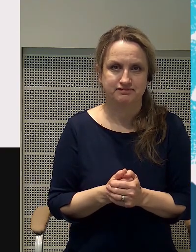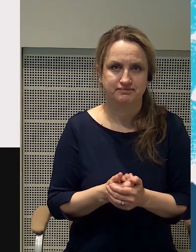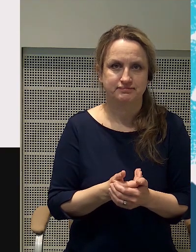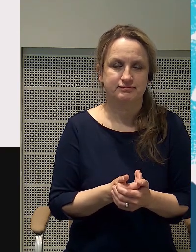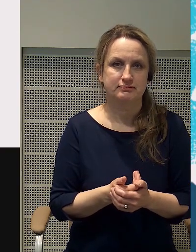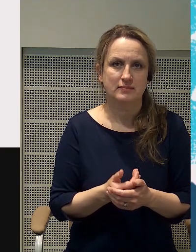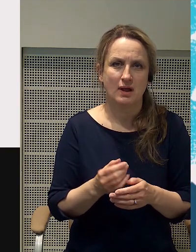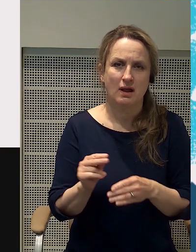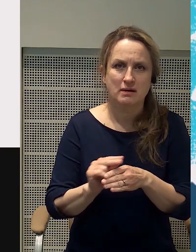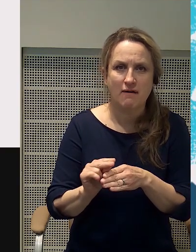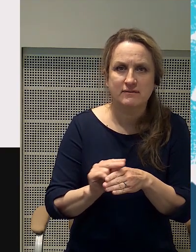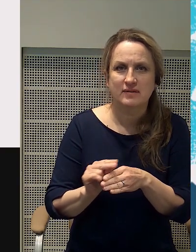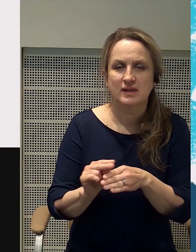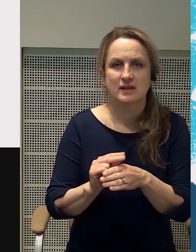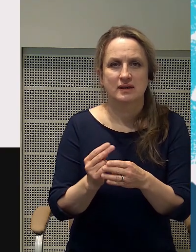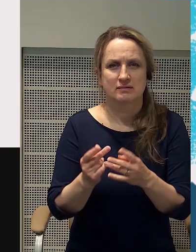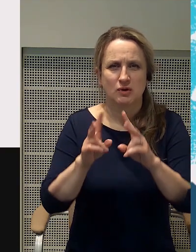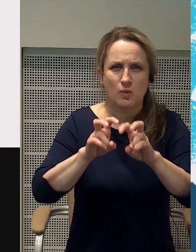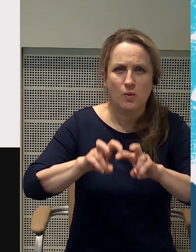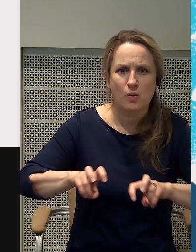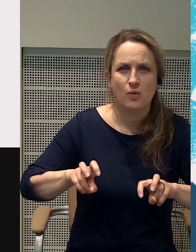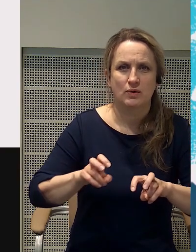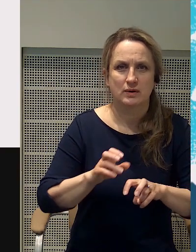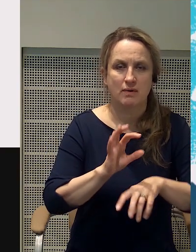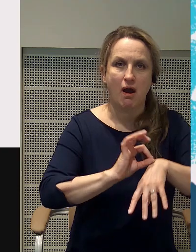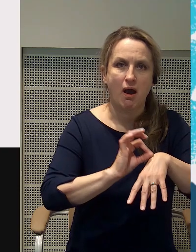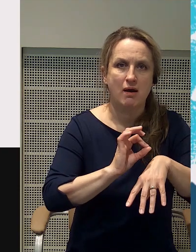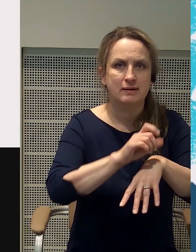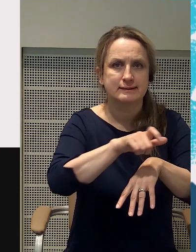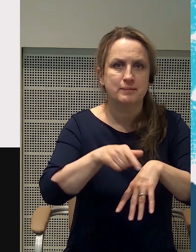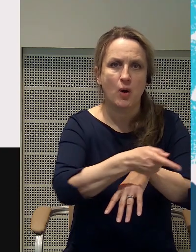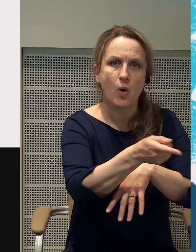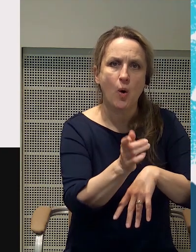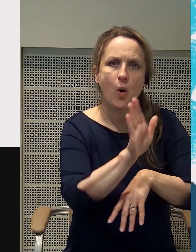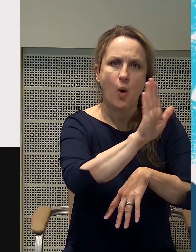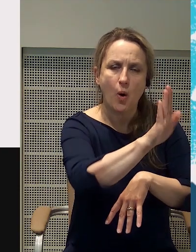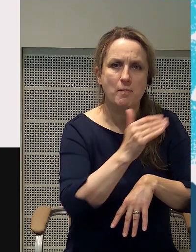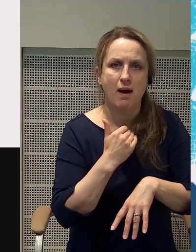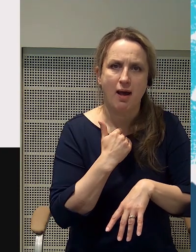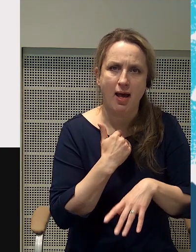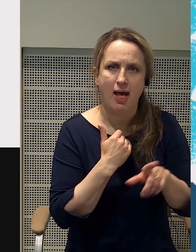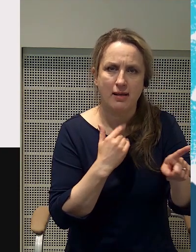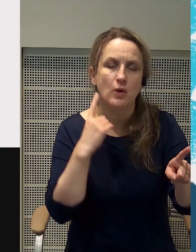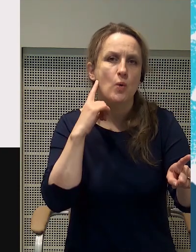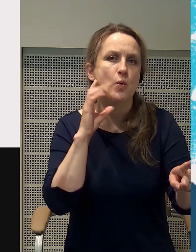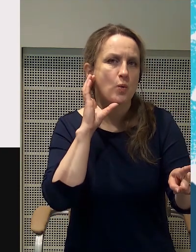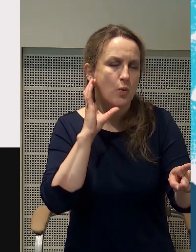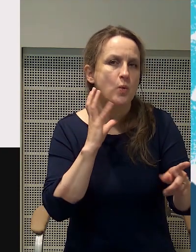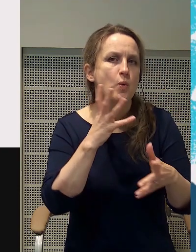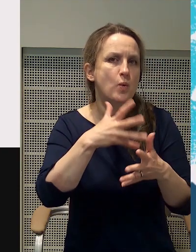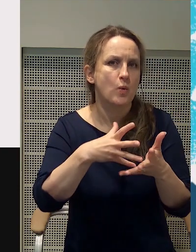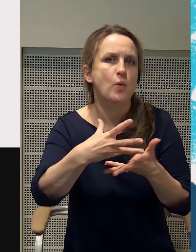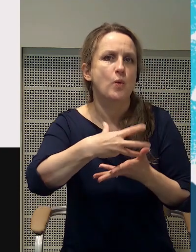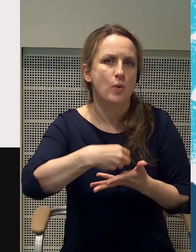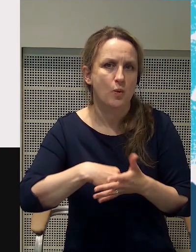work like a liaison between the patient groups and the different stakeholders in the healthcare. It can be researchers, medical